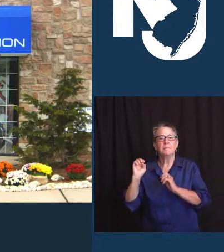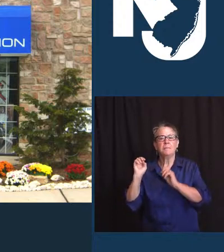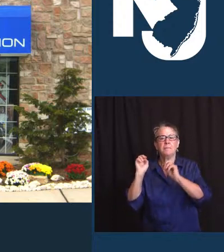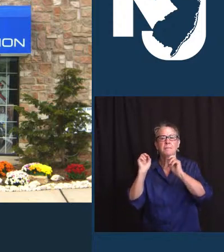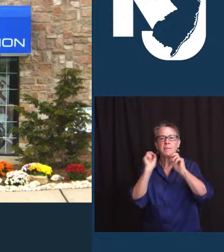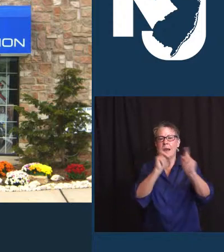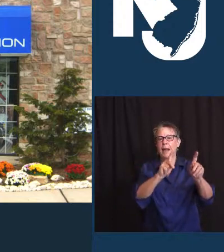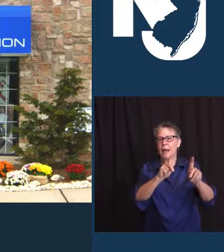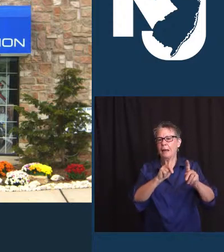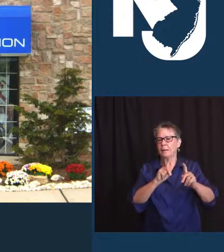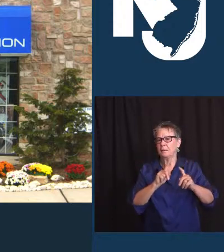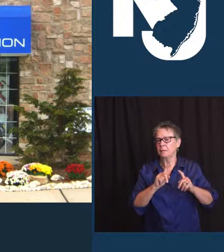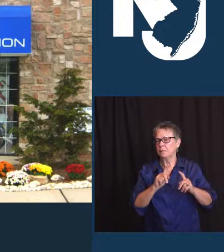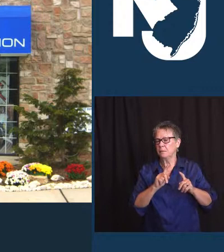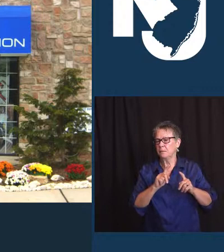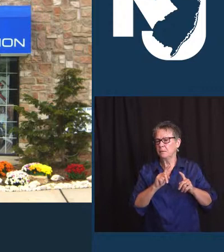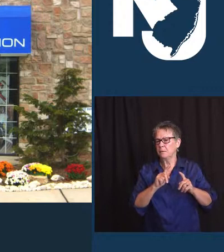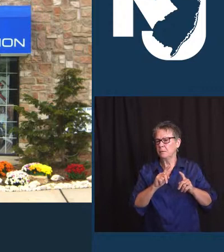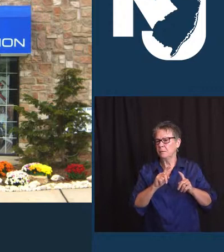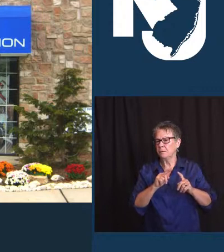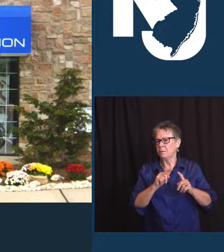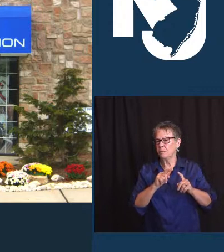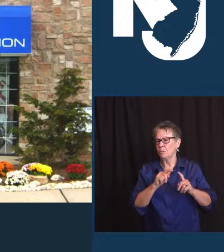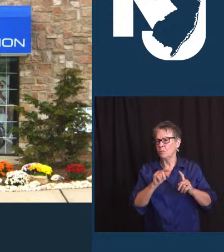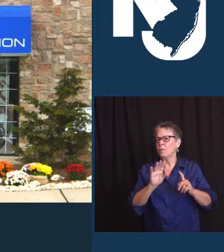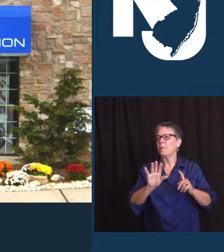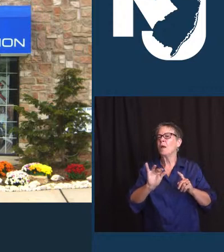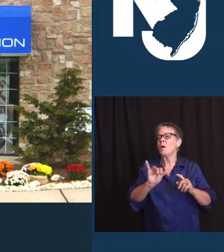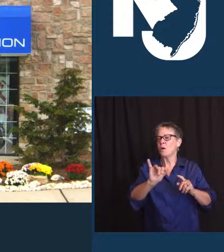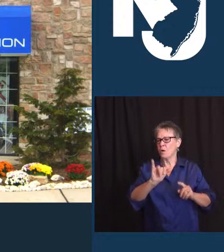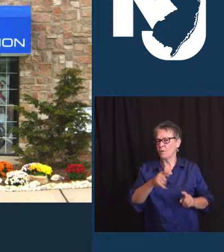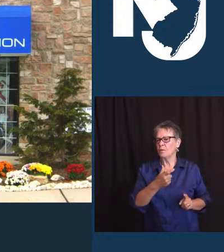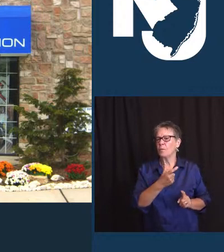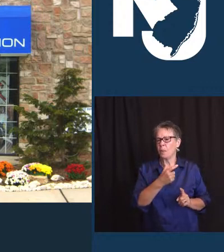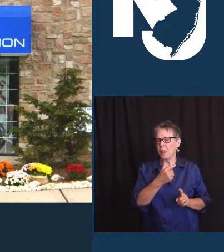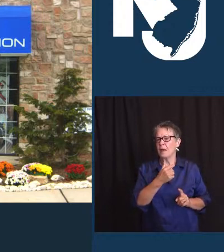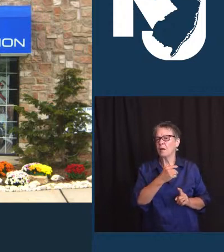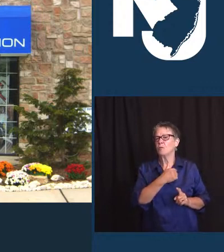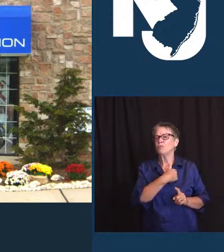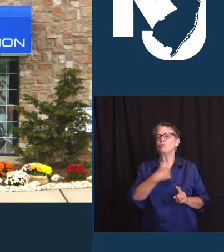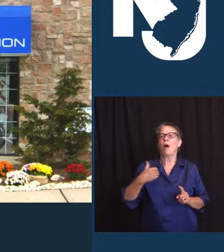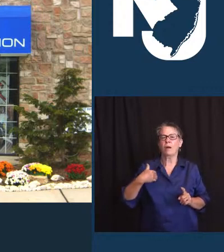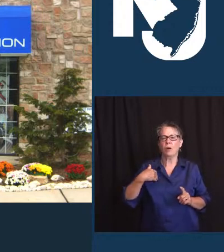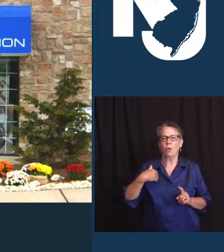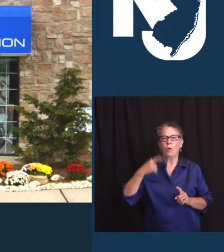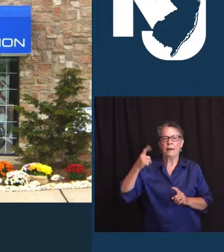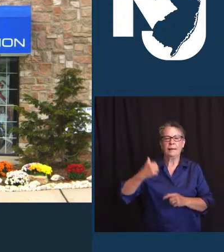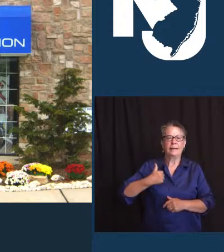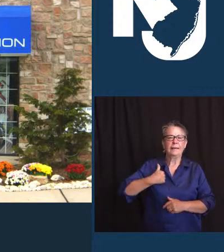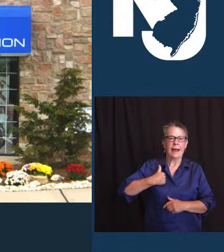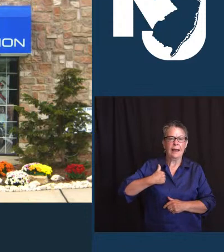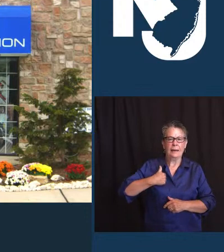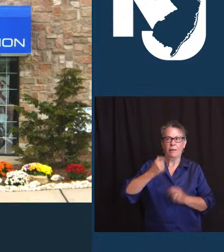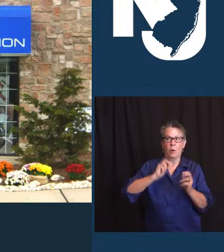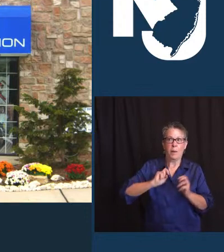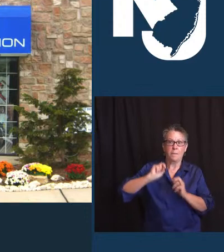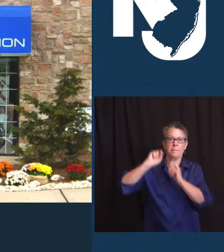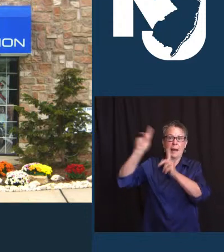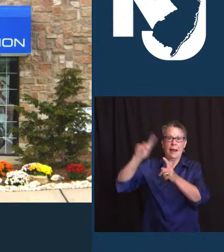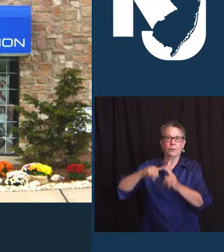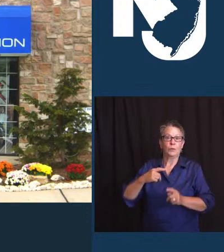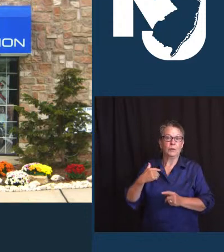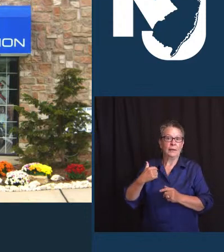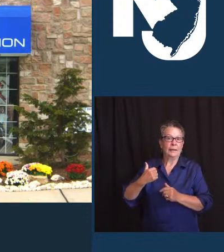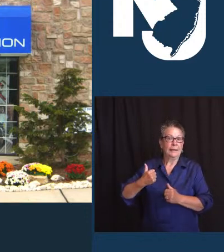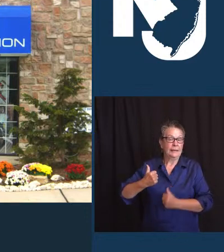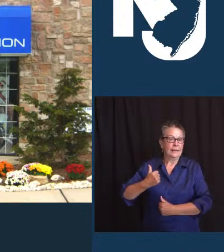Jays AAA team. And remember, the Yankees switched their affiliation from the Trenton Thunder up to the